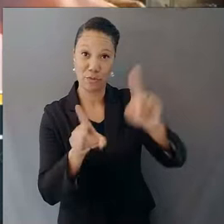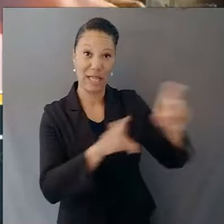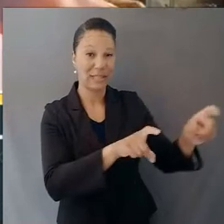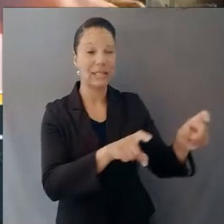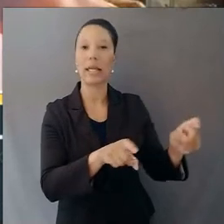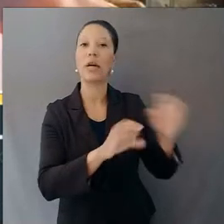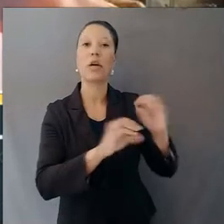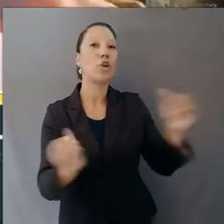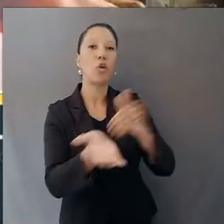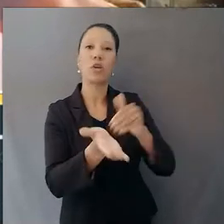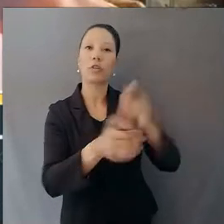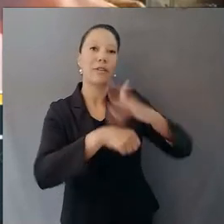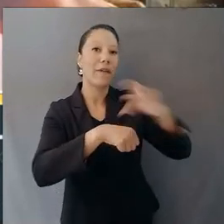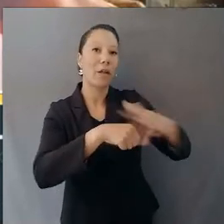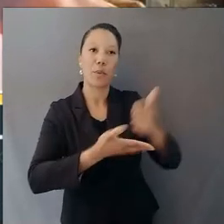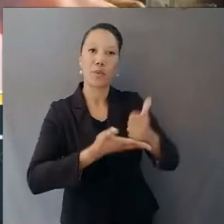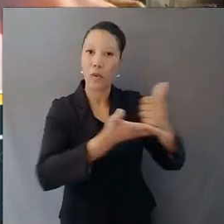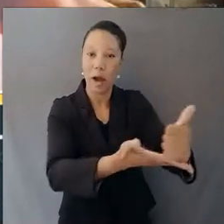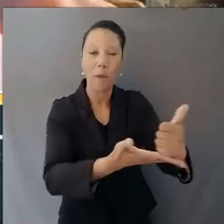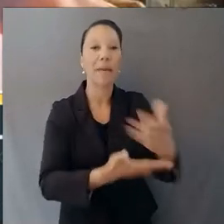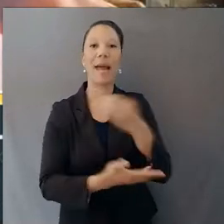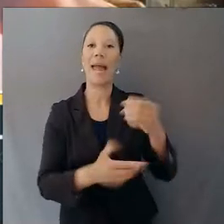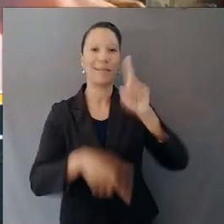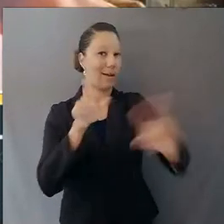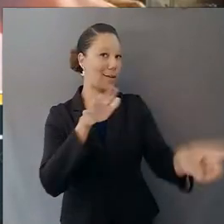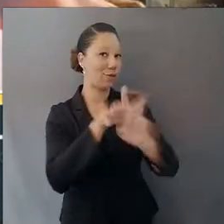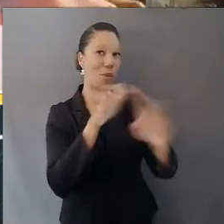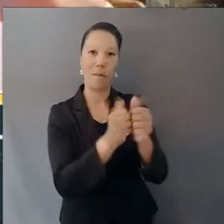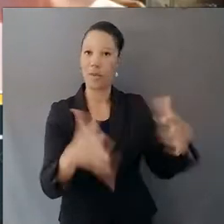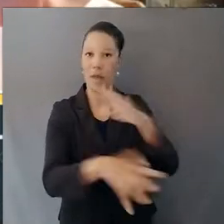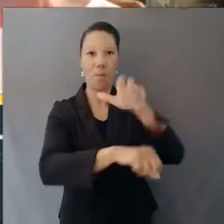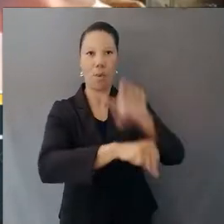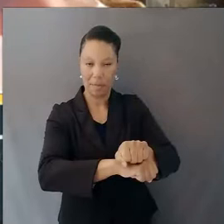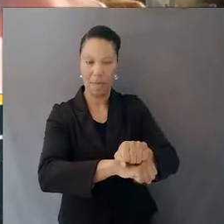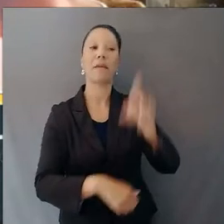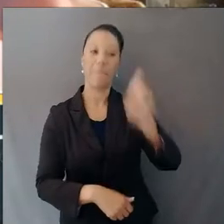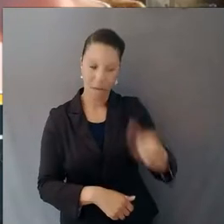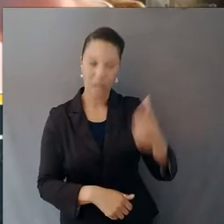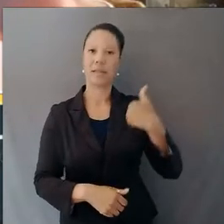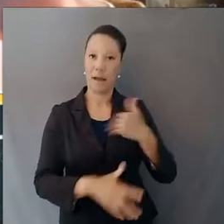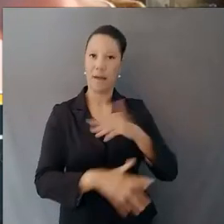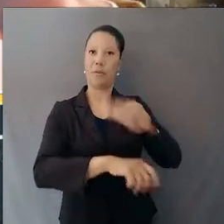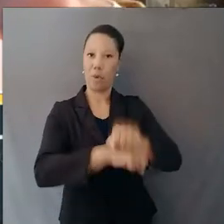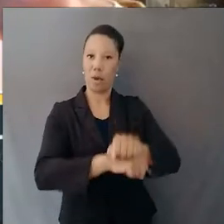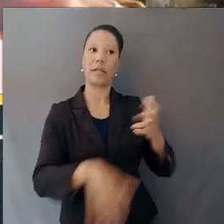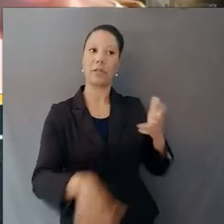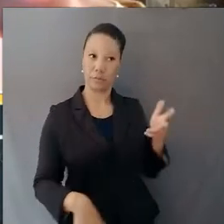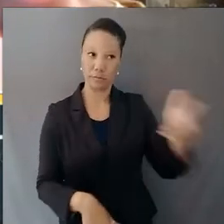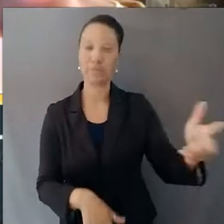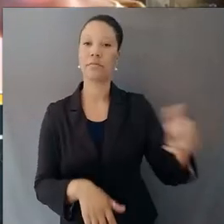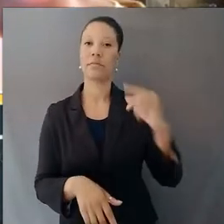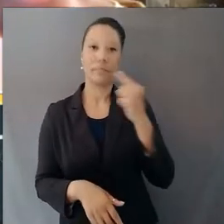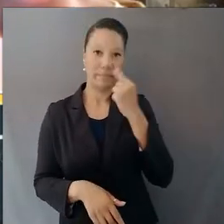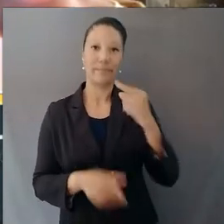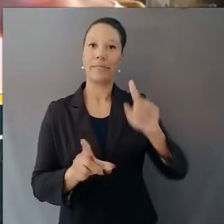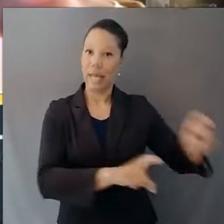no walk-in appointments will be allowed. It's only by appointment. Participants must come to